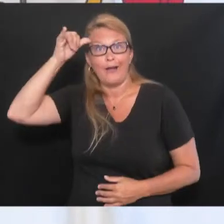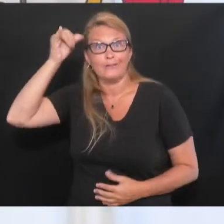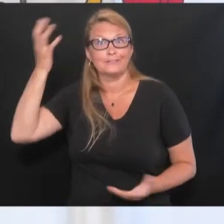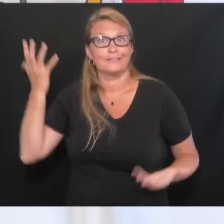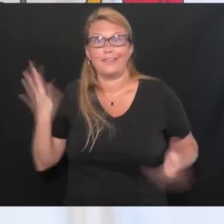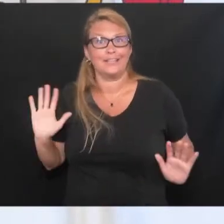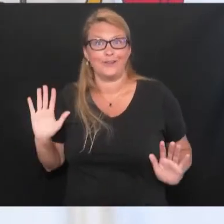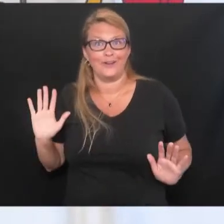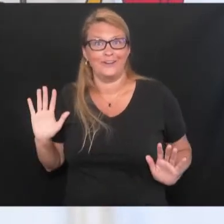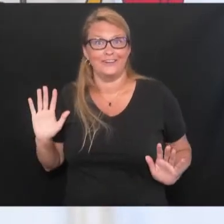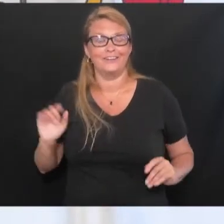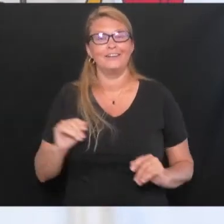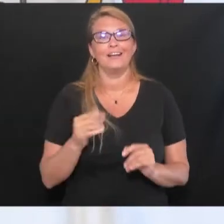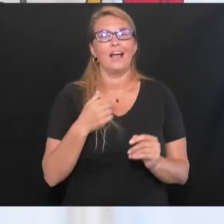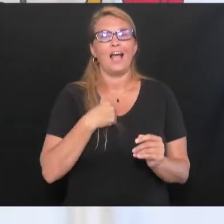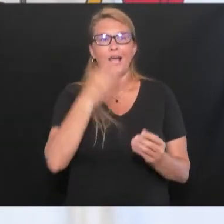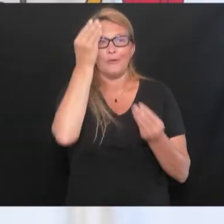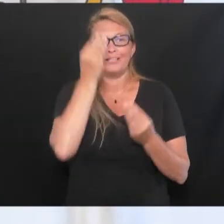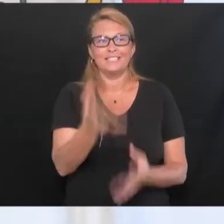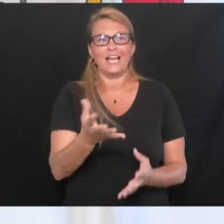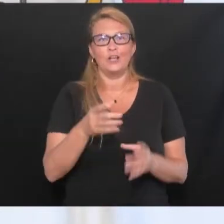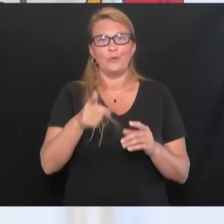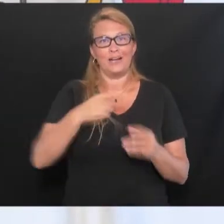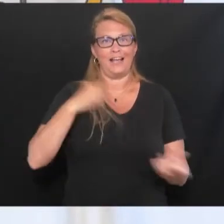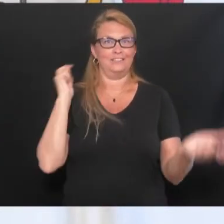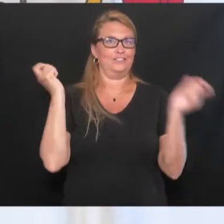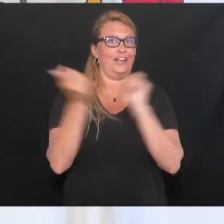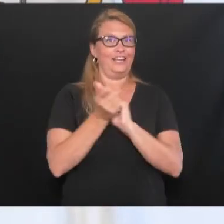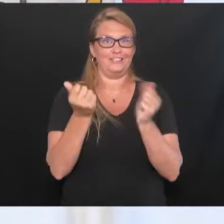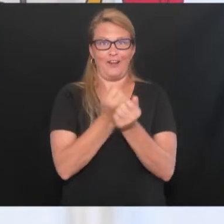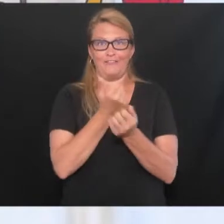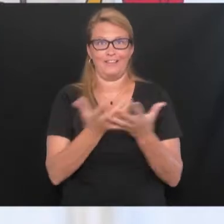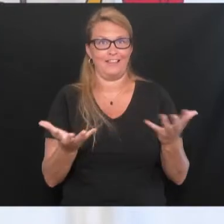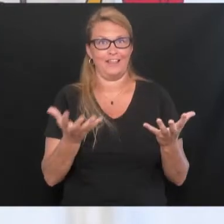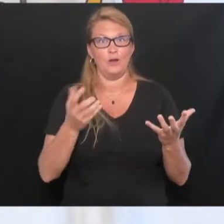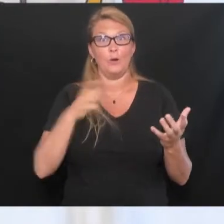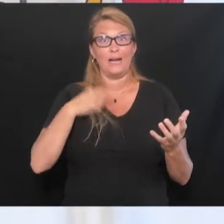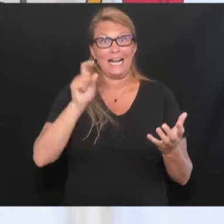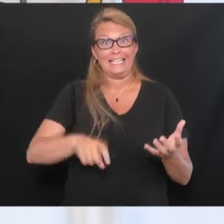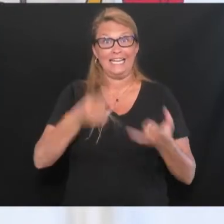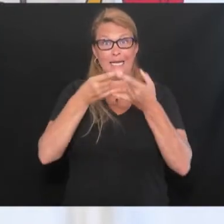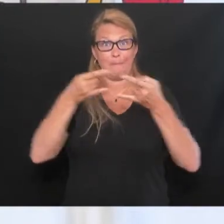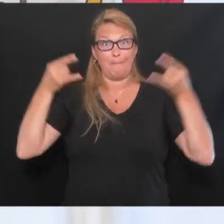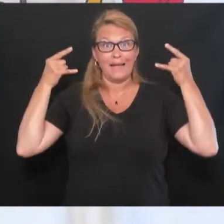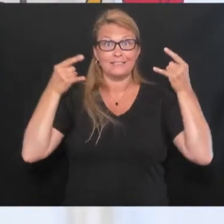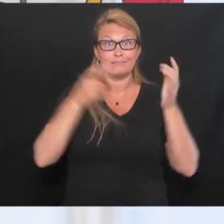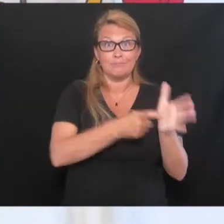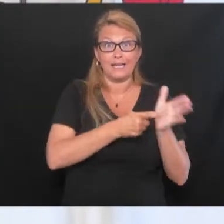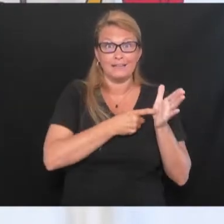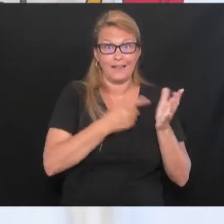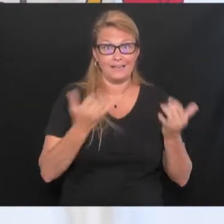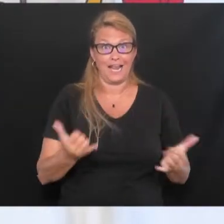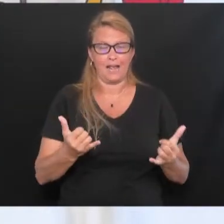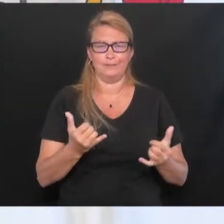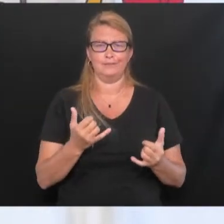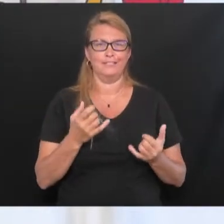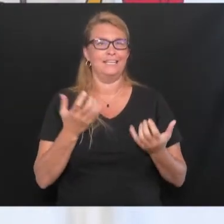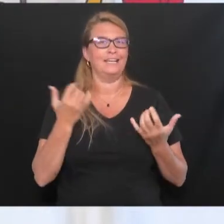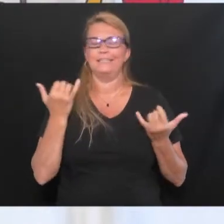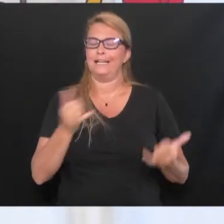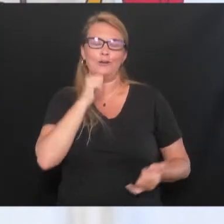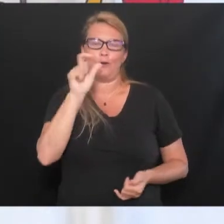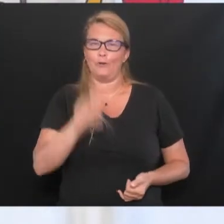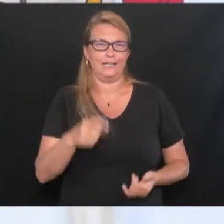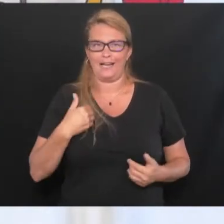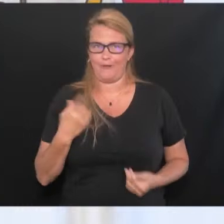tell you when I've changed, and we need a mask mandate in this state, but today, we do not need a mask mandate